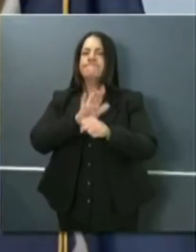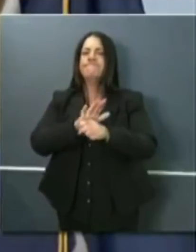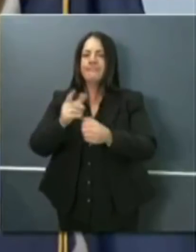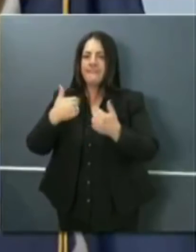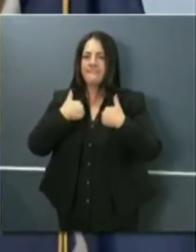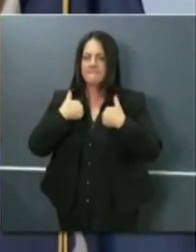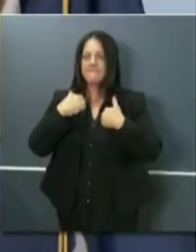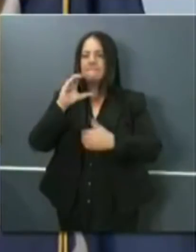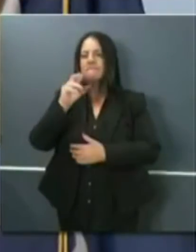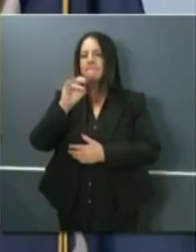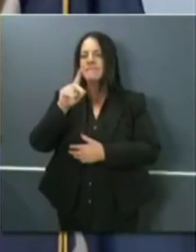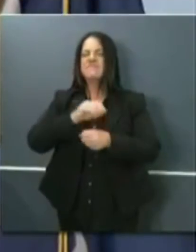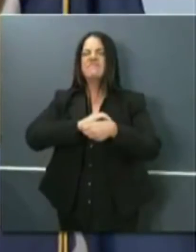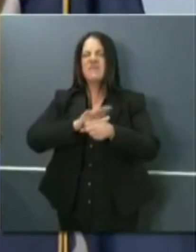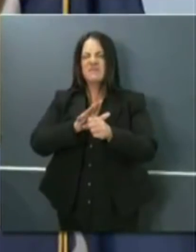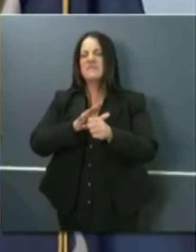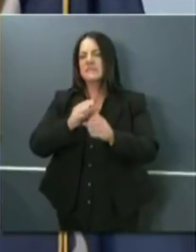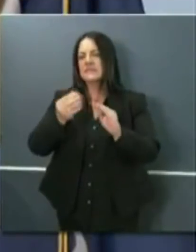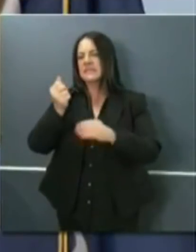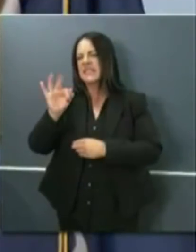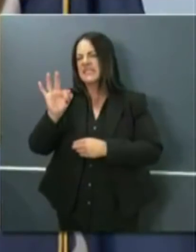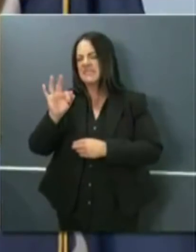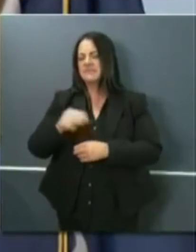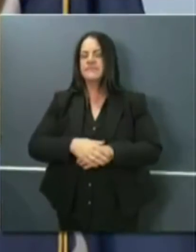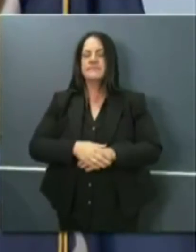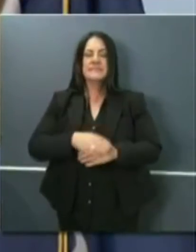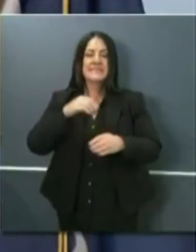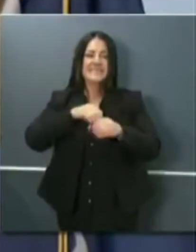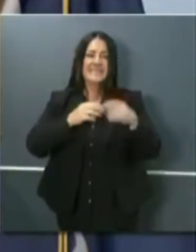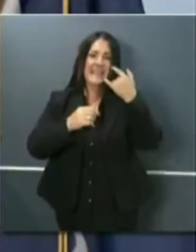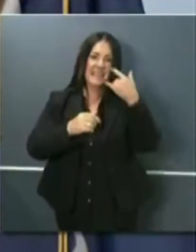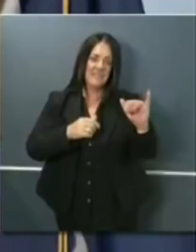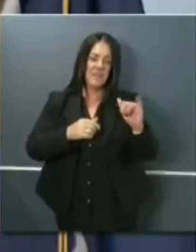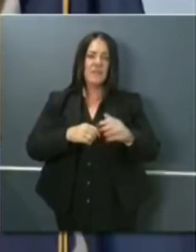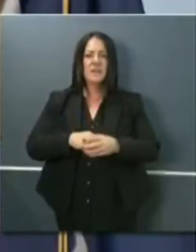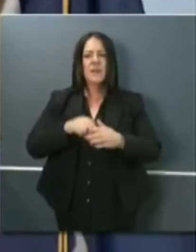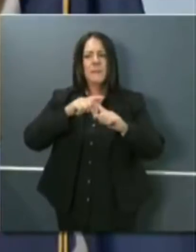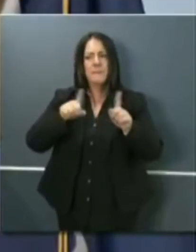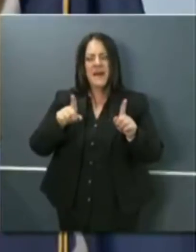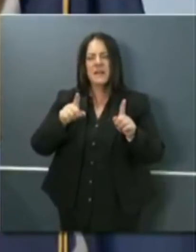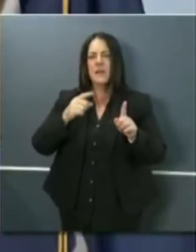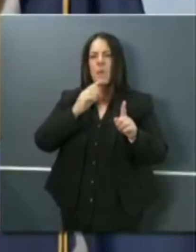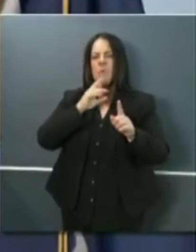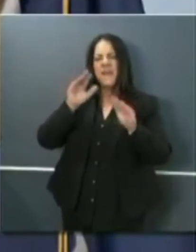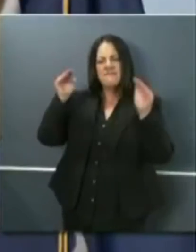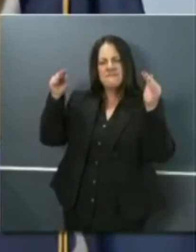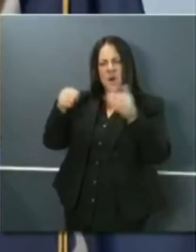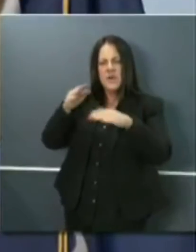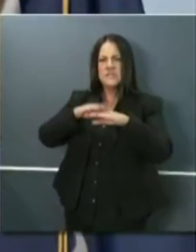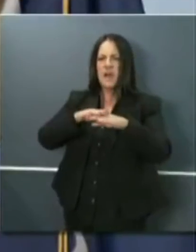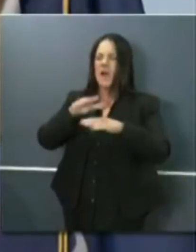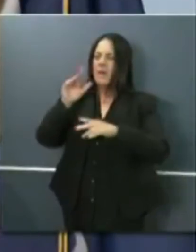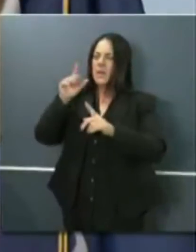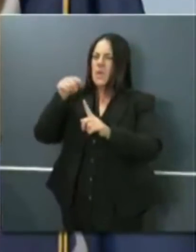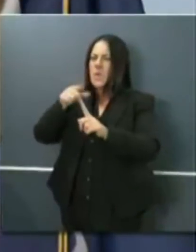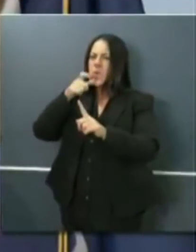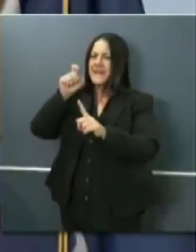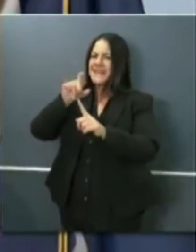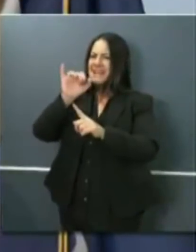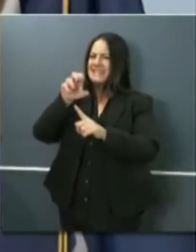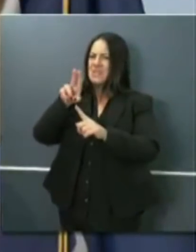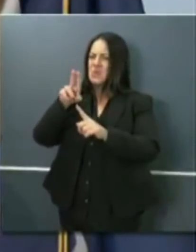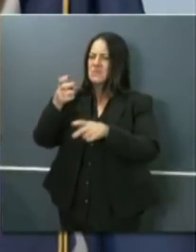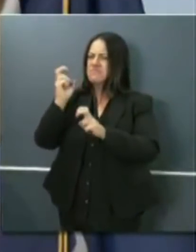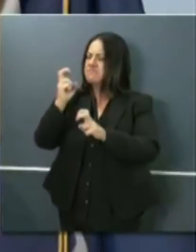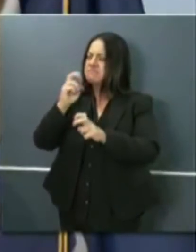5,763 total COVID-19 positives in the state of California. But it's those hospitalization numbers, it's those ICU numbers that we